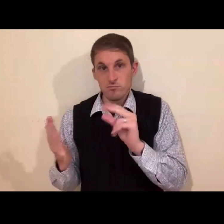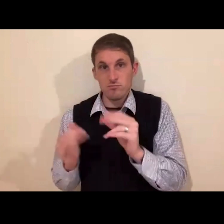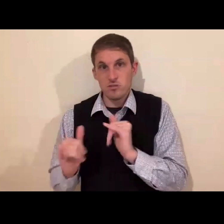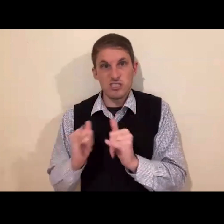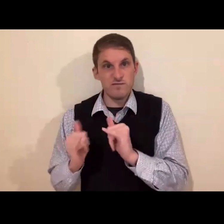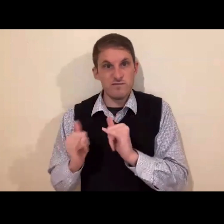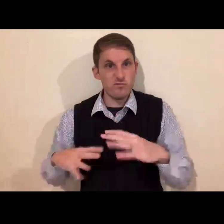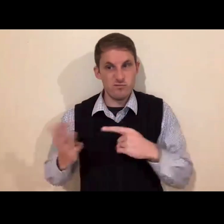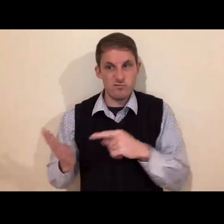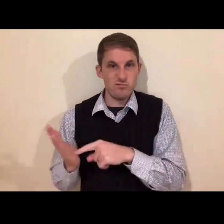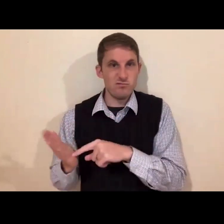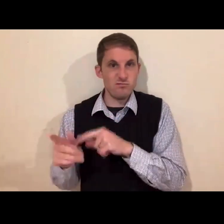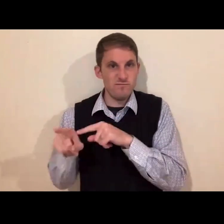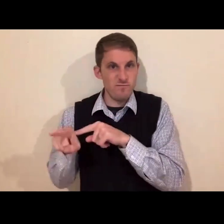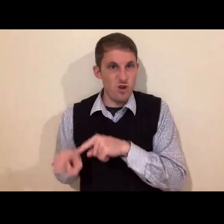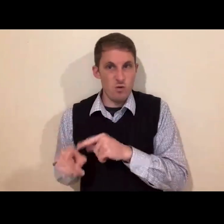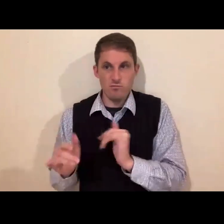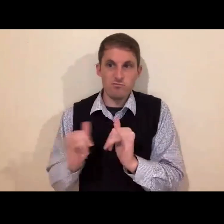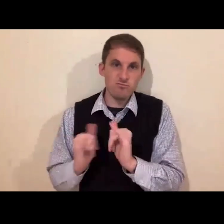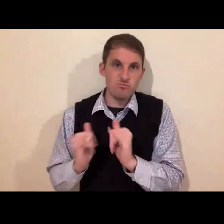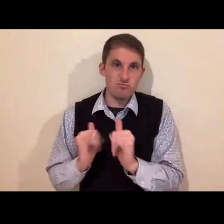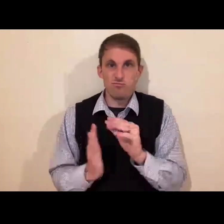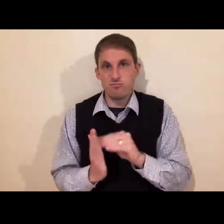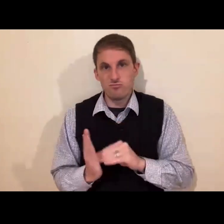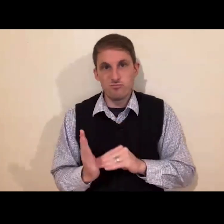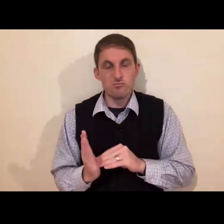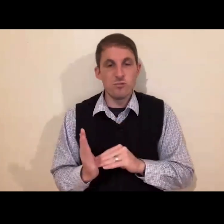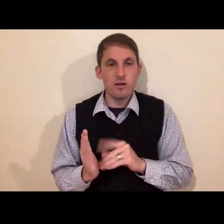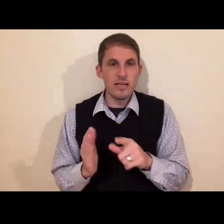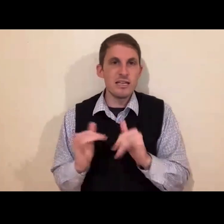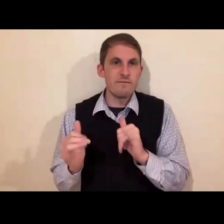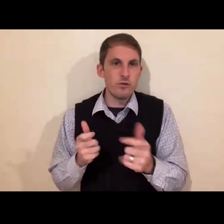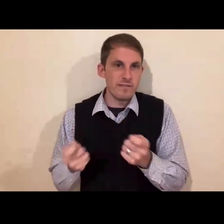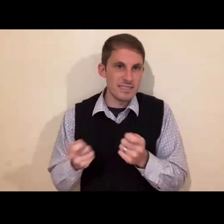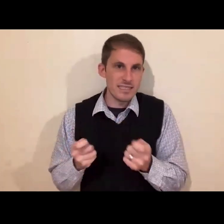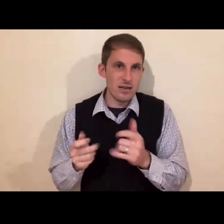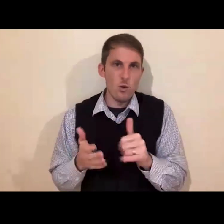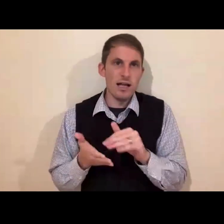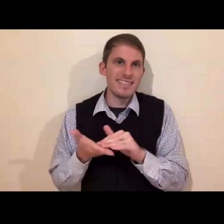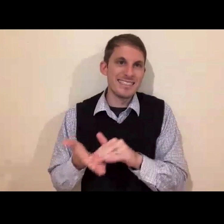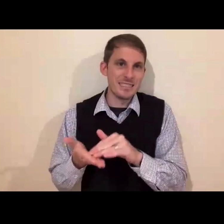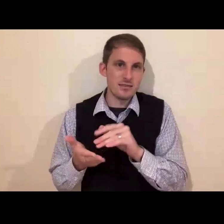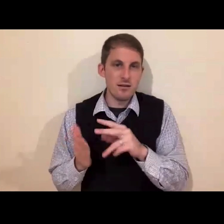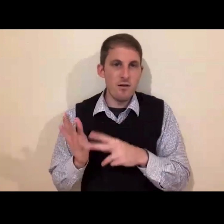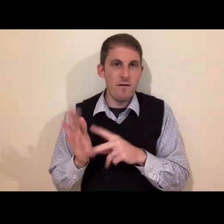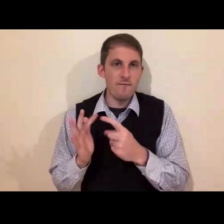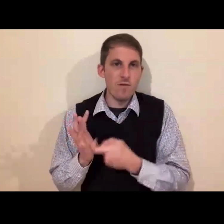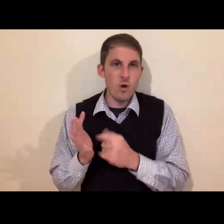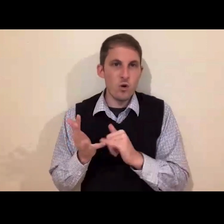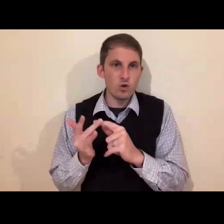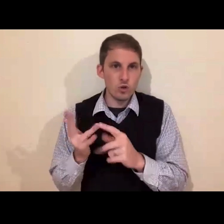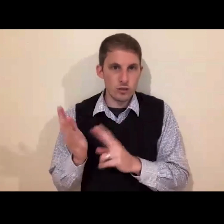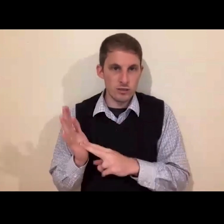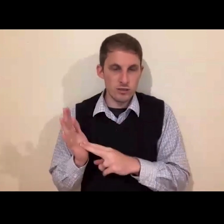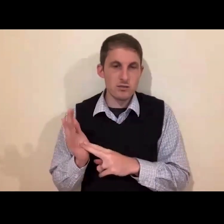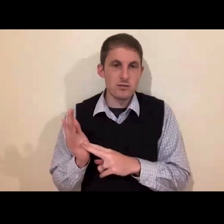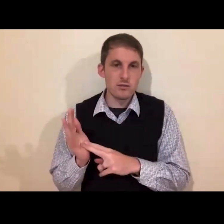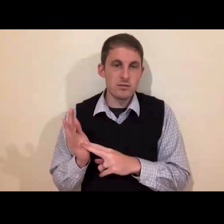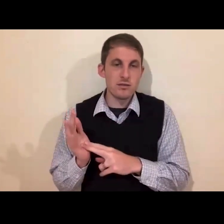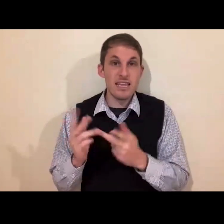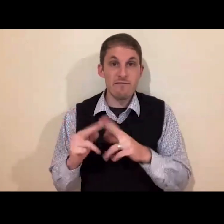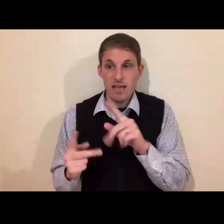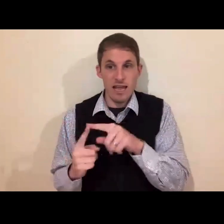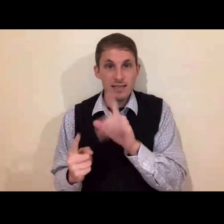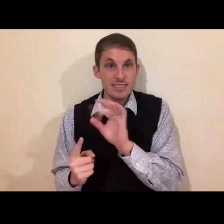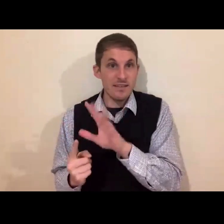as, it's the interviewer facilitated or assisted version where somebody couldn't be left to complete it